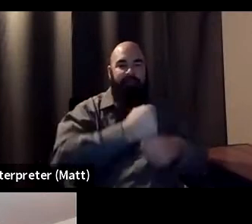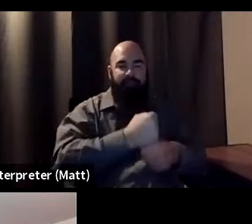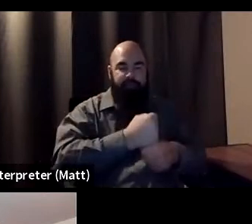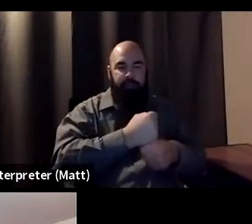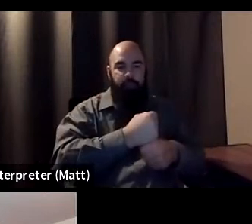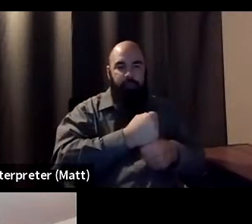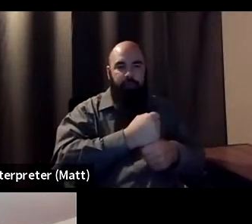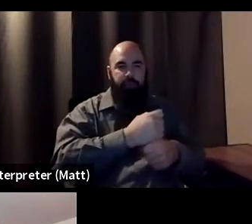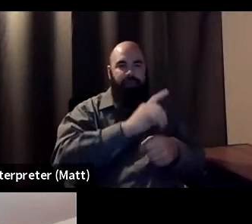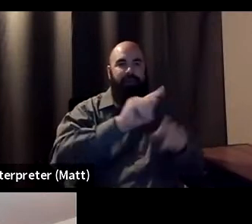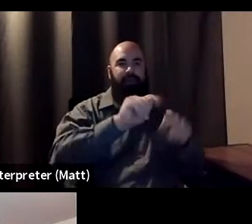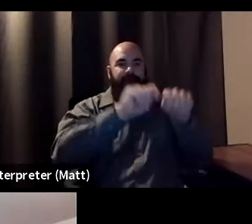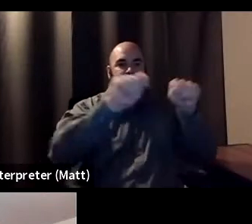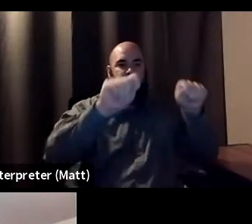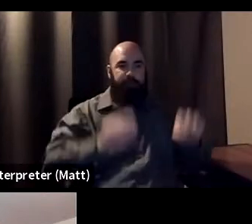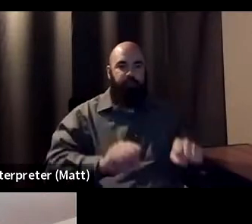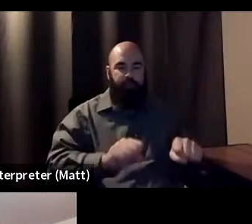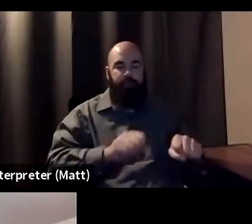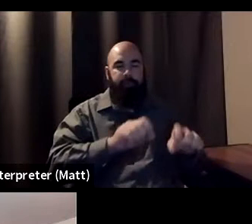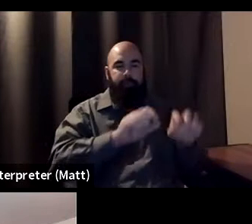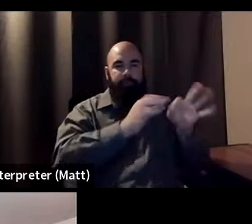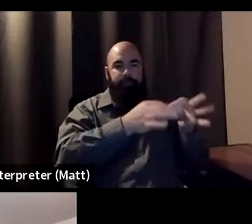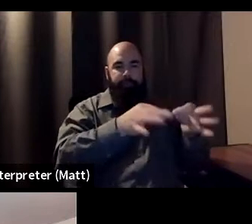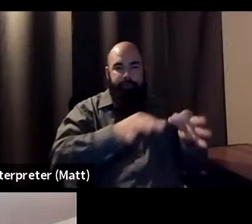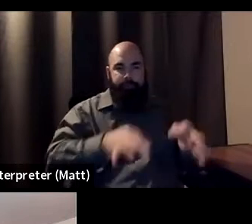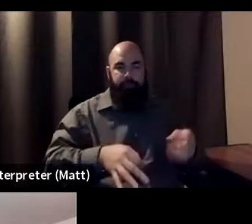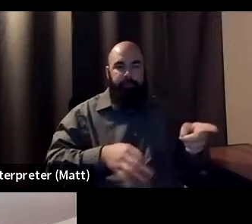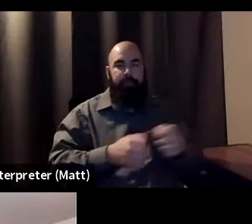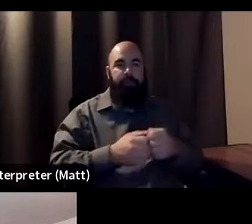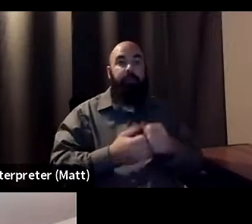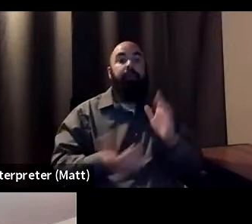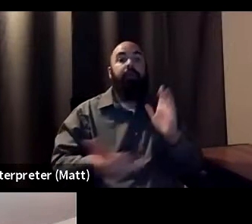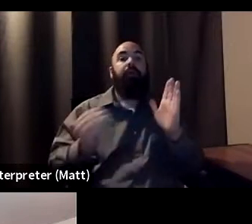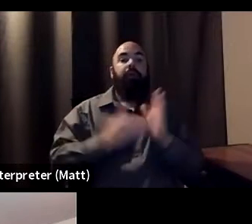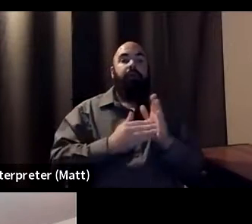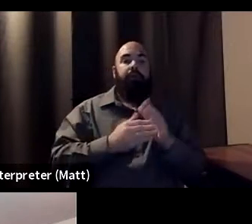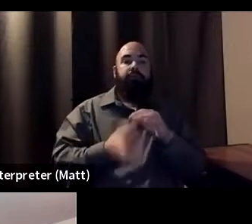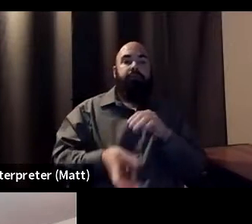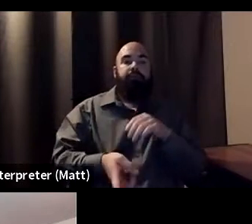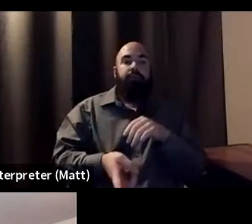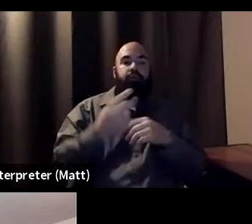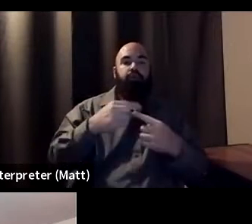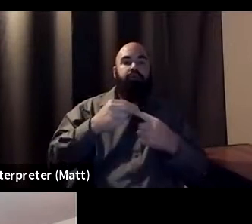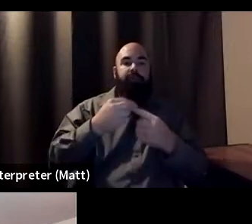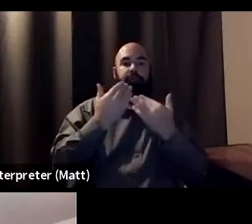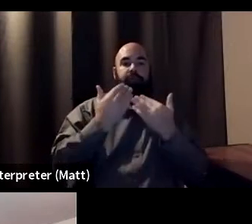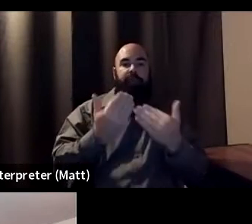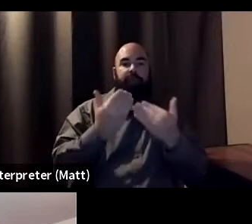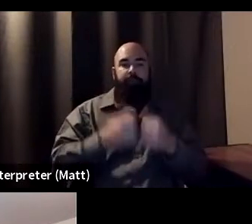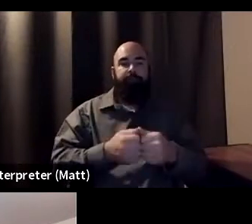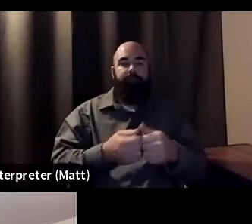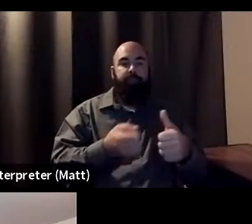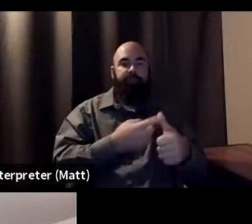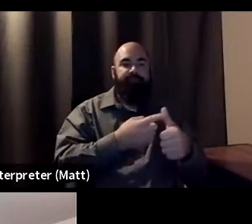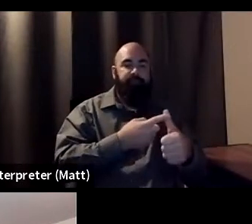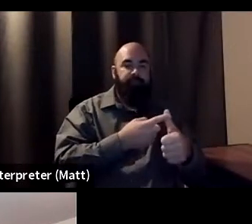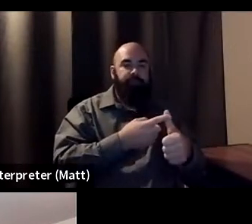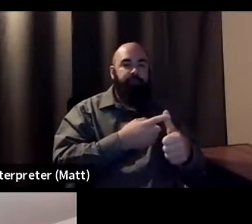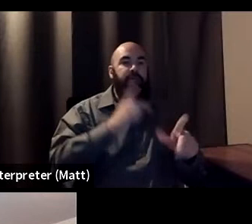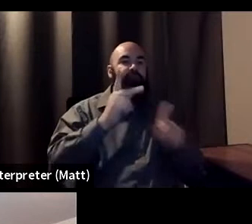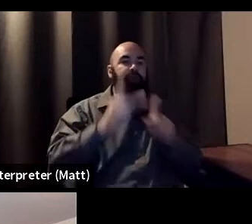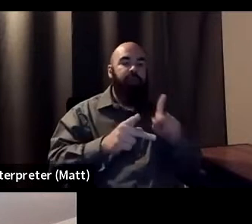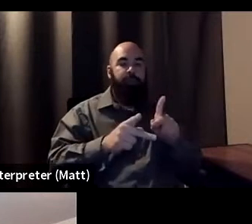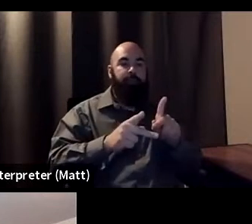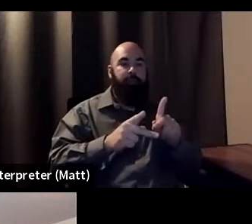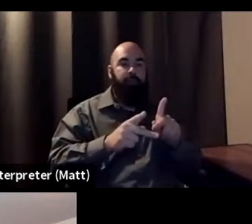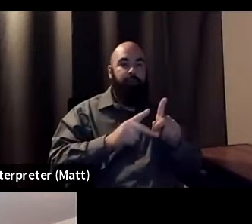nrvroadtowellness.com. And before we wrap up this evening, I would like to extend two special thank yous. First, to those that are behind the scenes